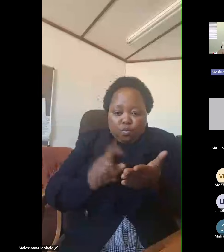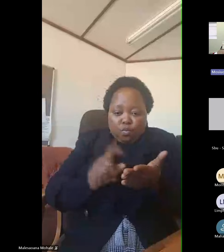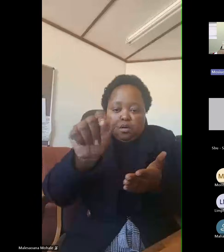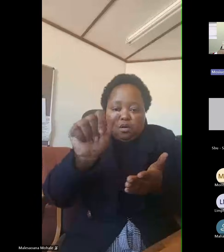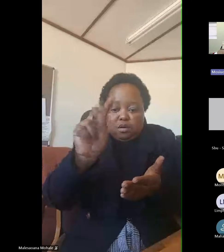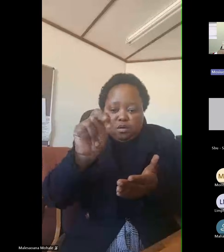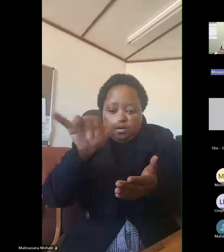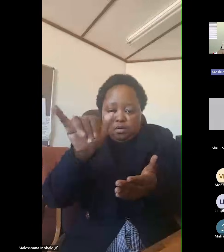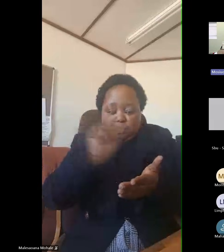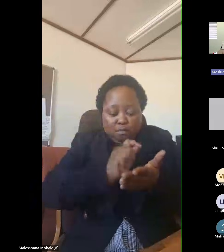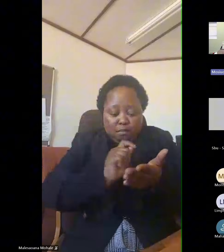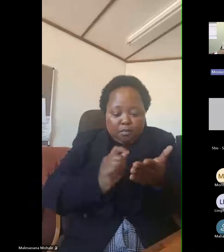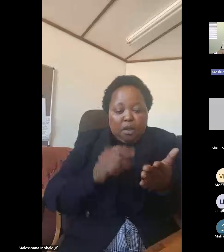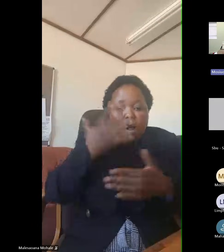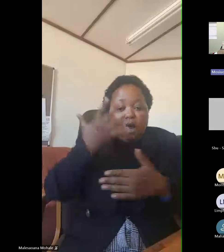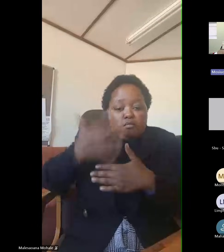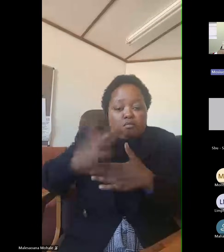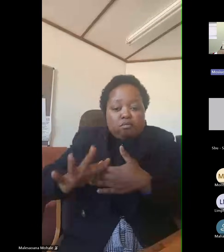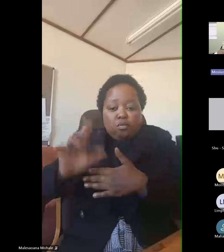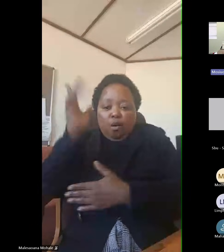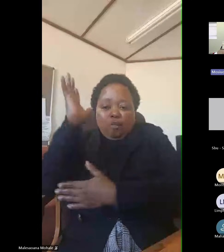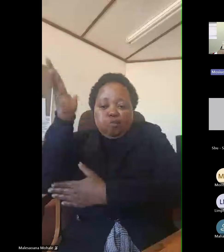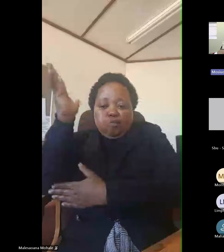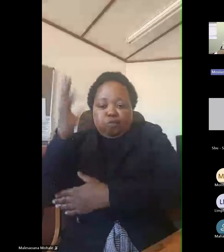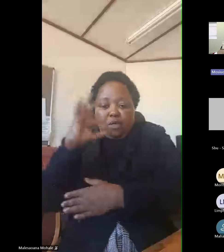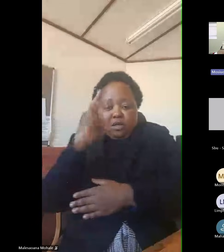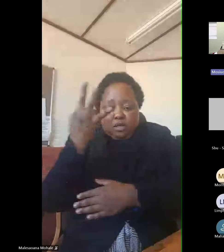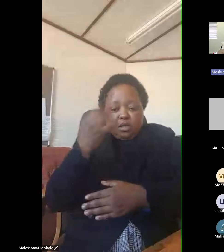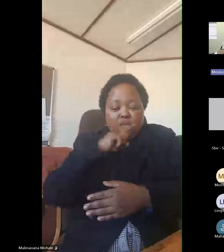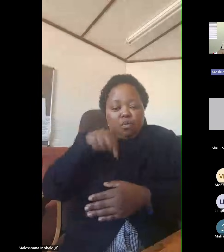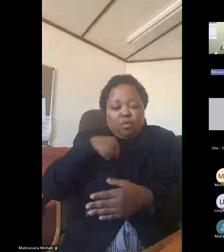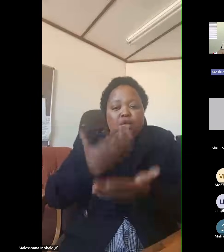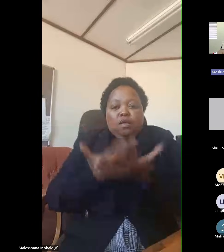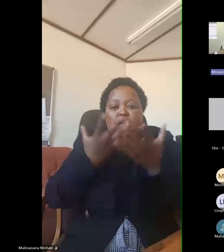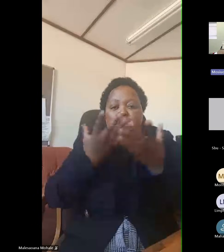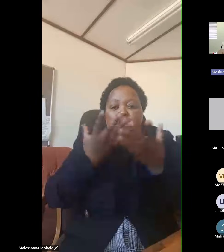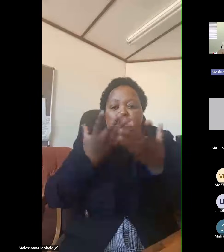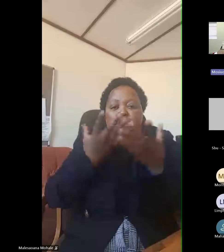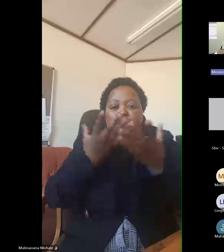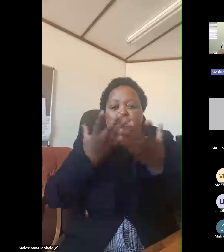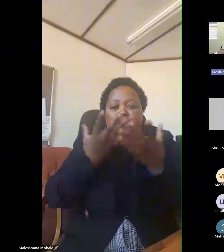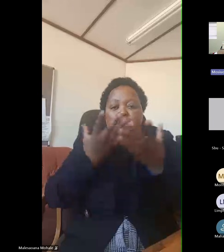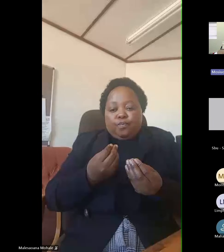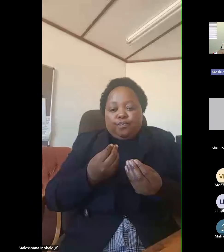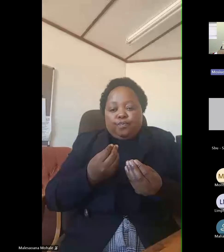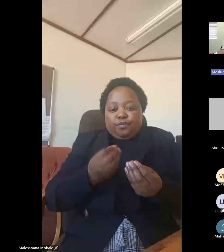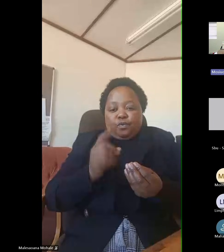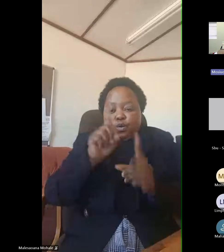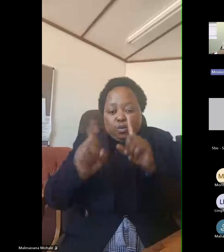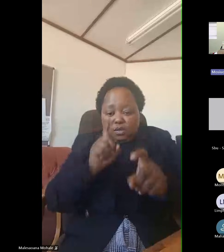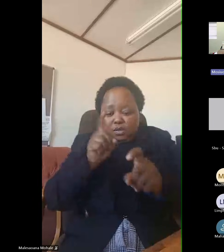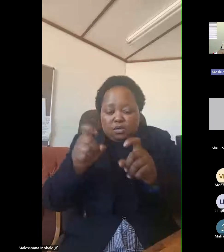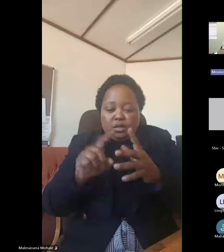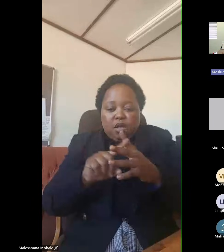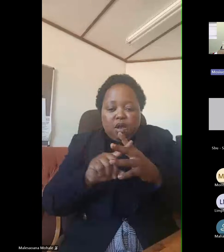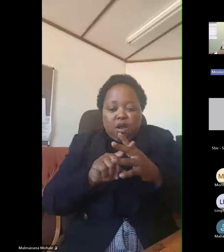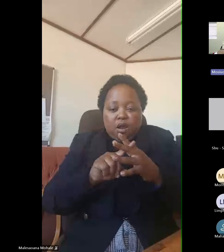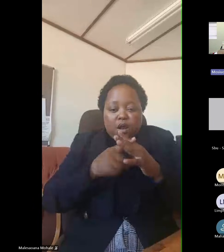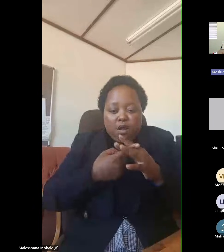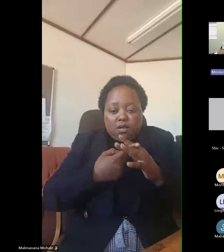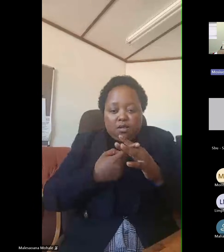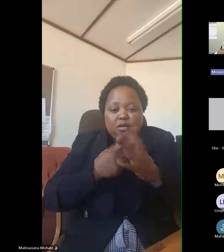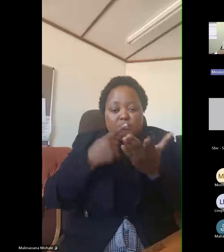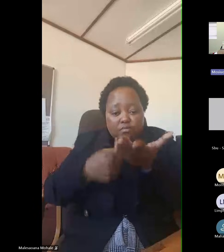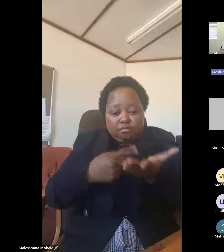end of the speaker 3, then we'll be having that Q&A session where we would be entertaining and